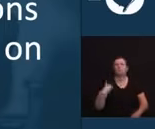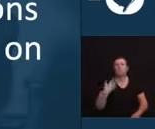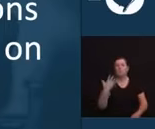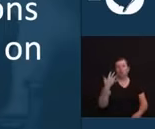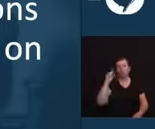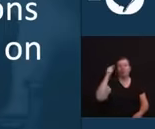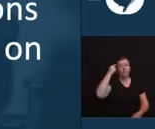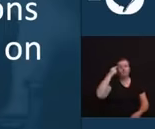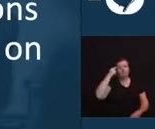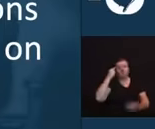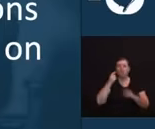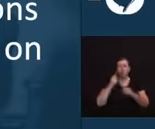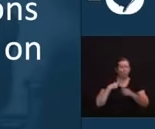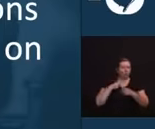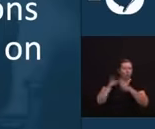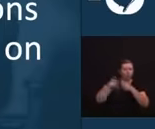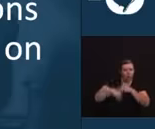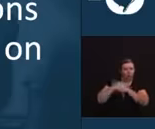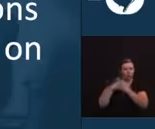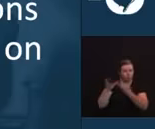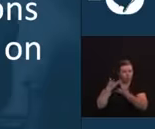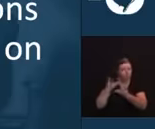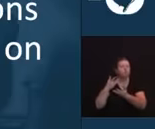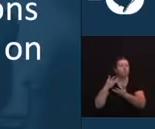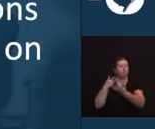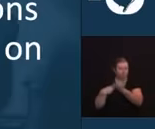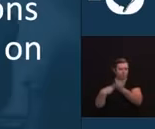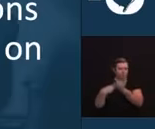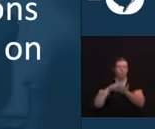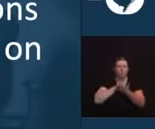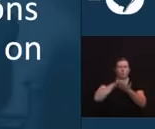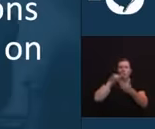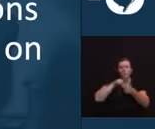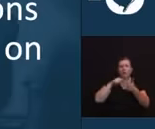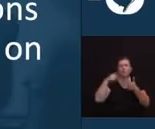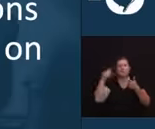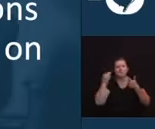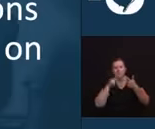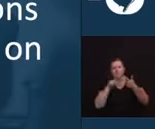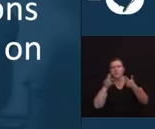call yesterday with New York, Pennsylvania, Delaware, Connecticut, and myself,